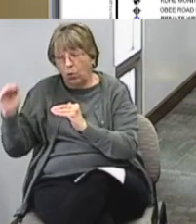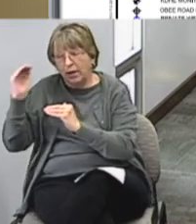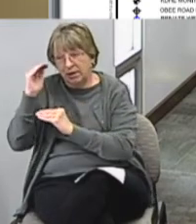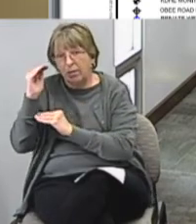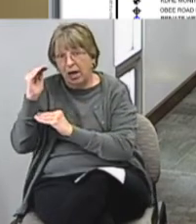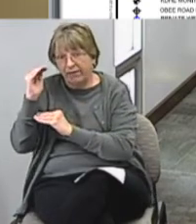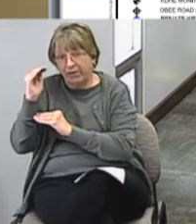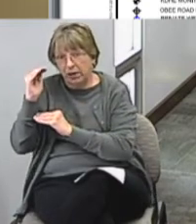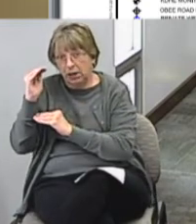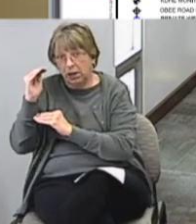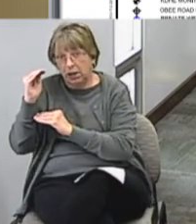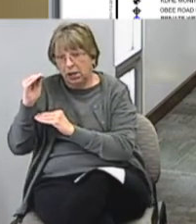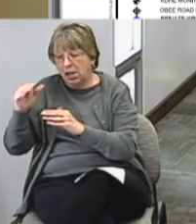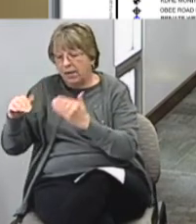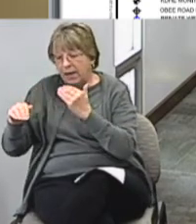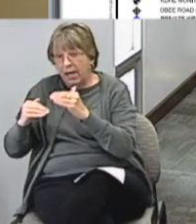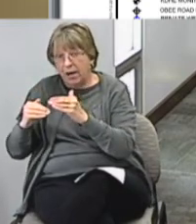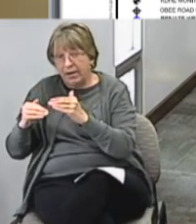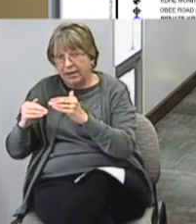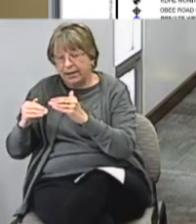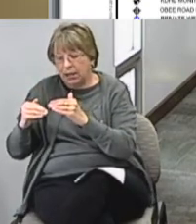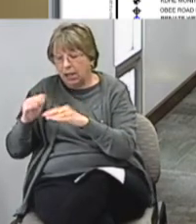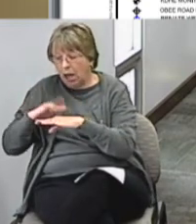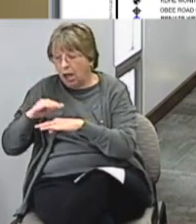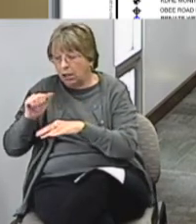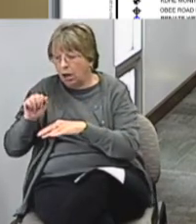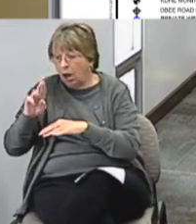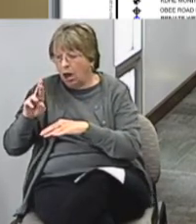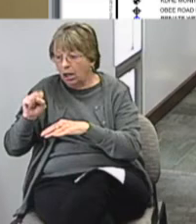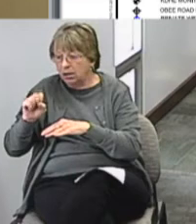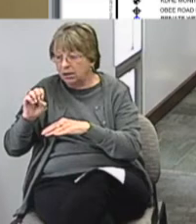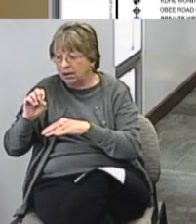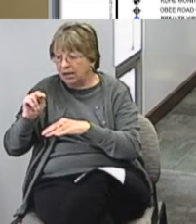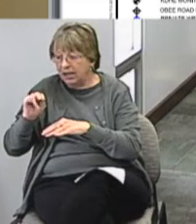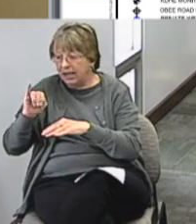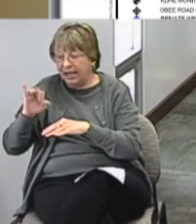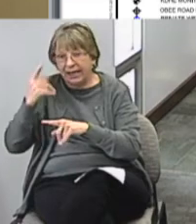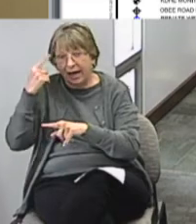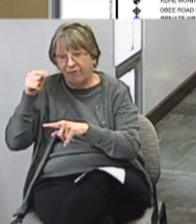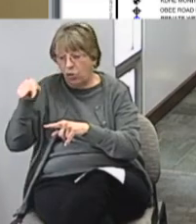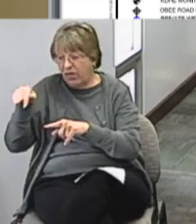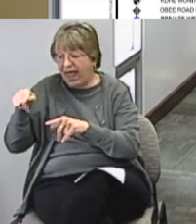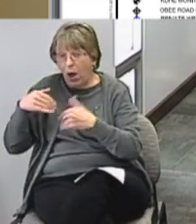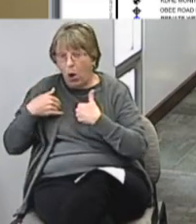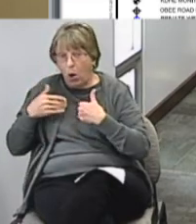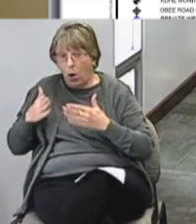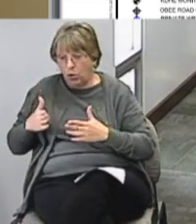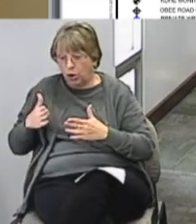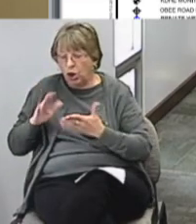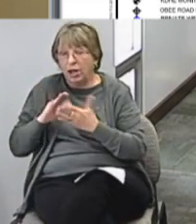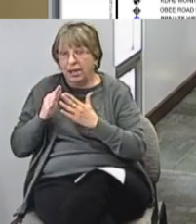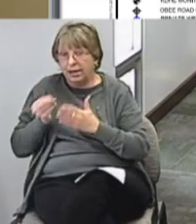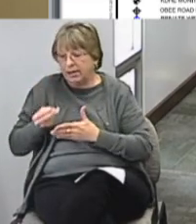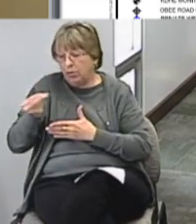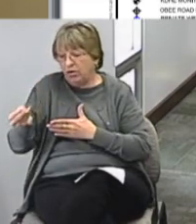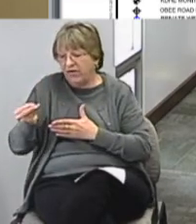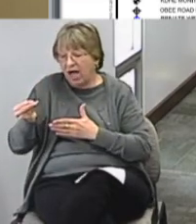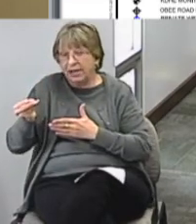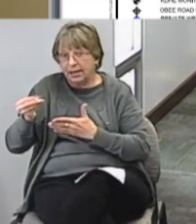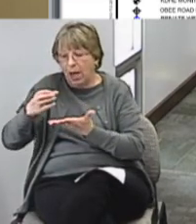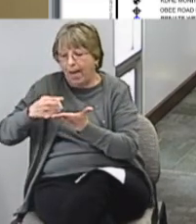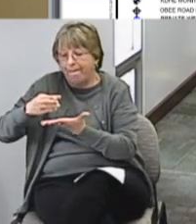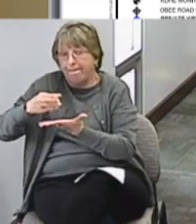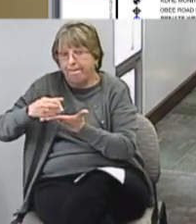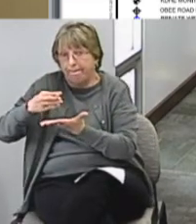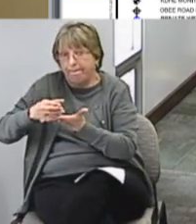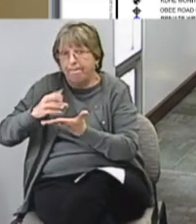arsenic. And for the property owner of that well, the city began providing bottled water for him until he was